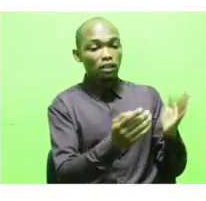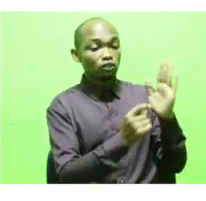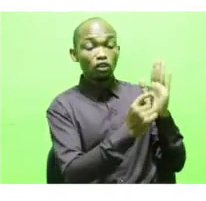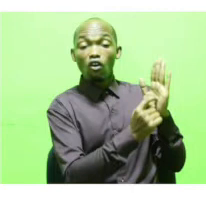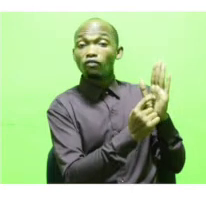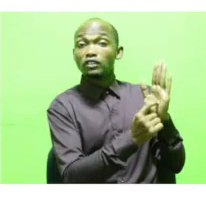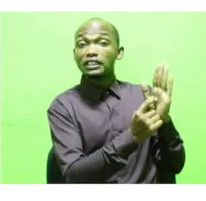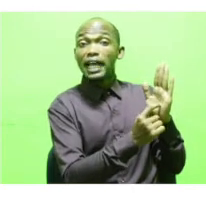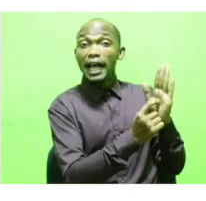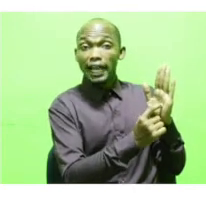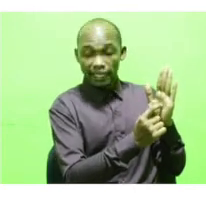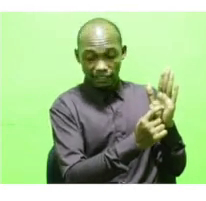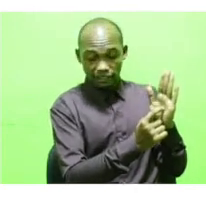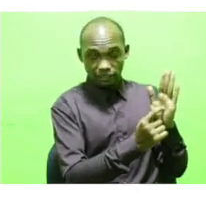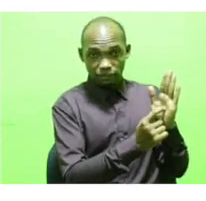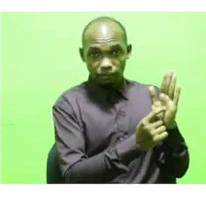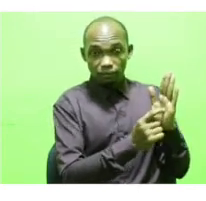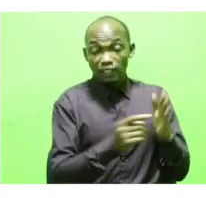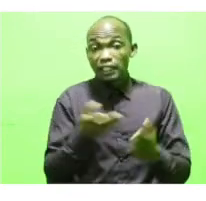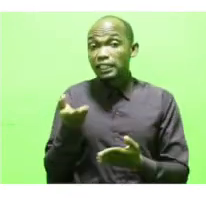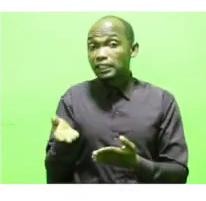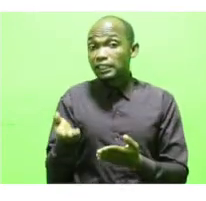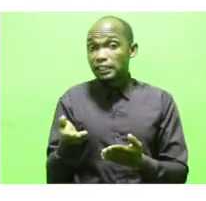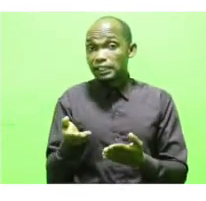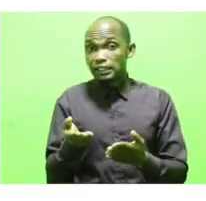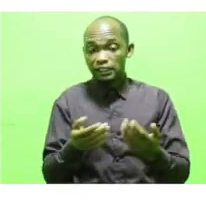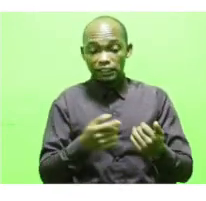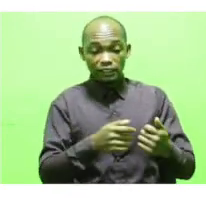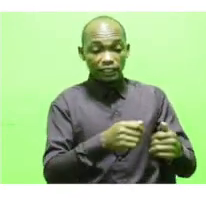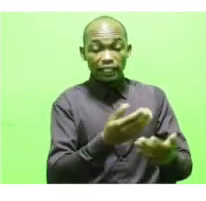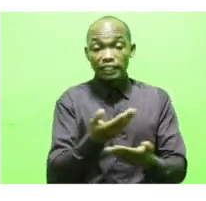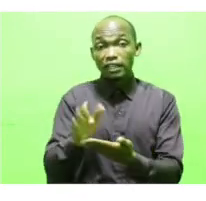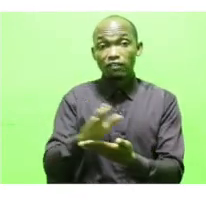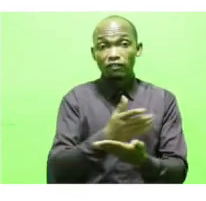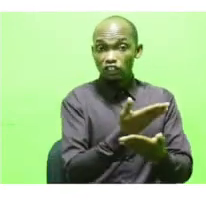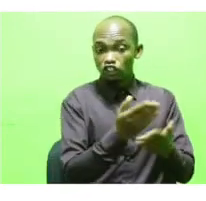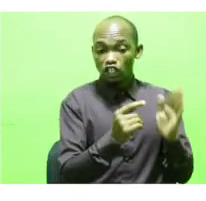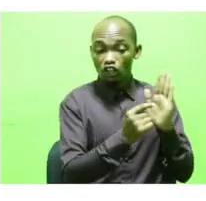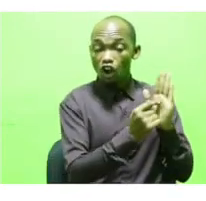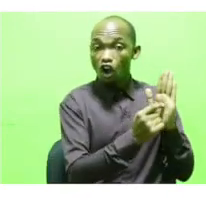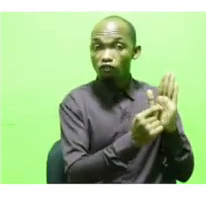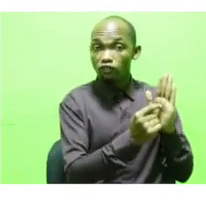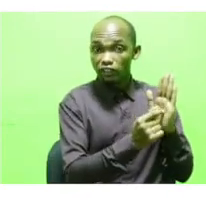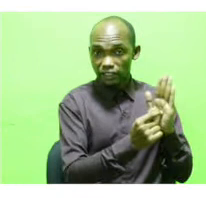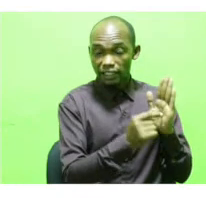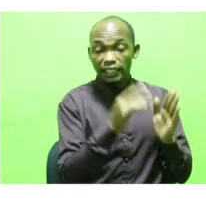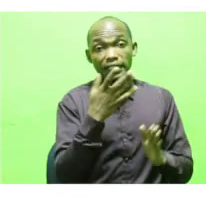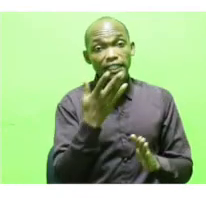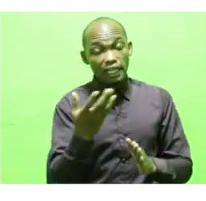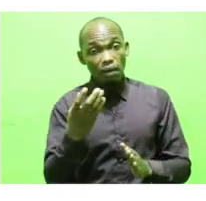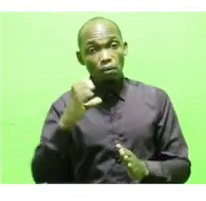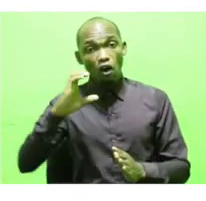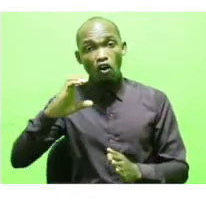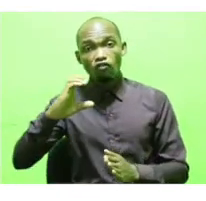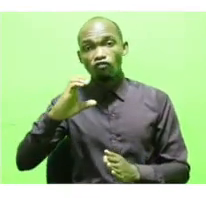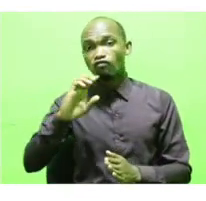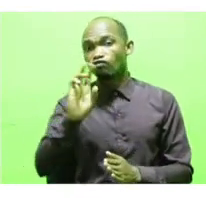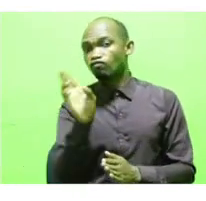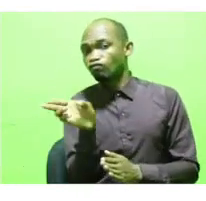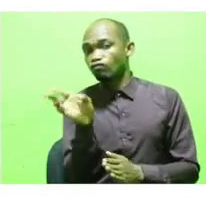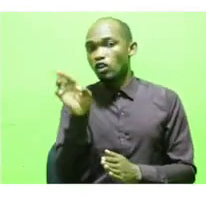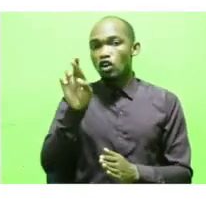in the beginning, that mitosis involves just the division of cells. The number of chromosomes,